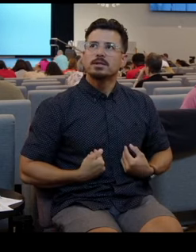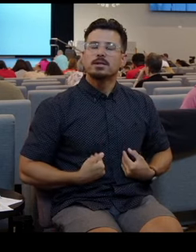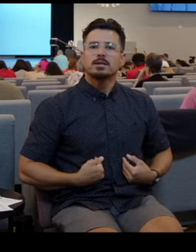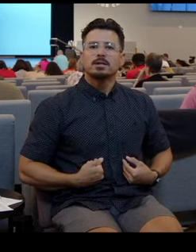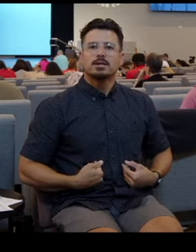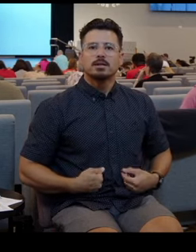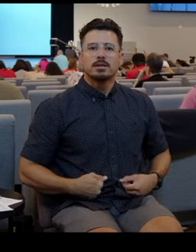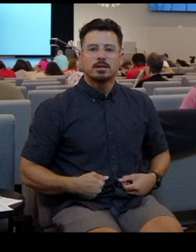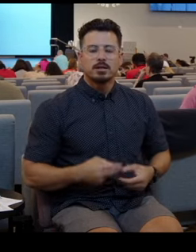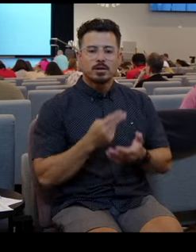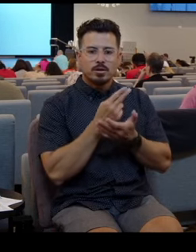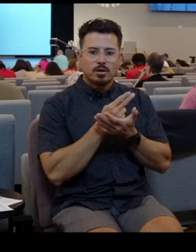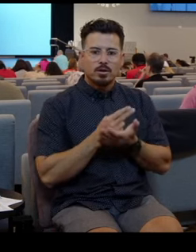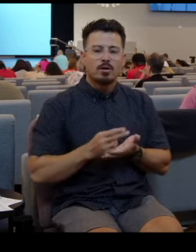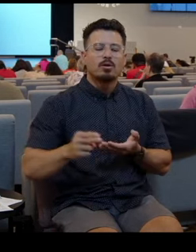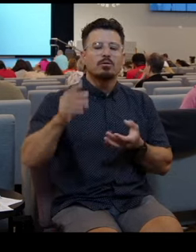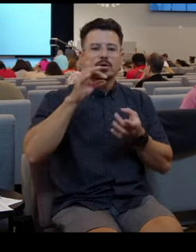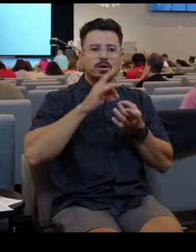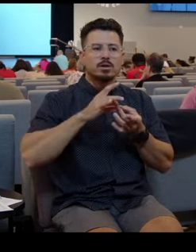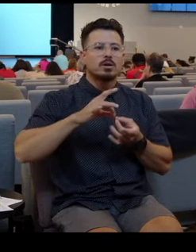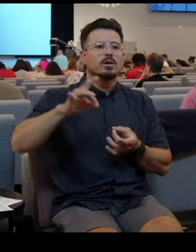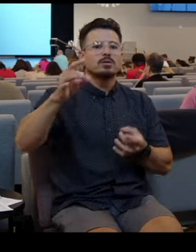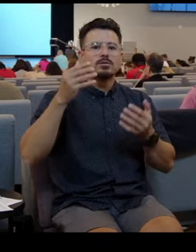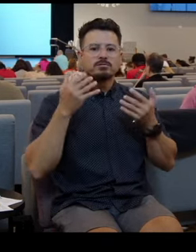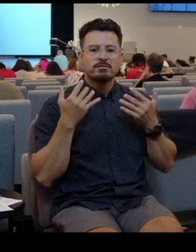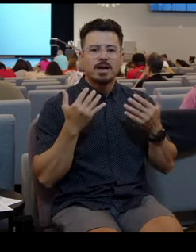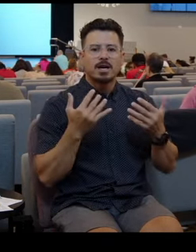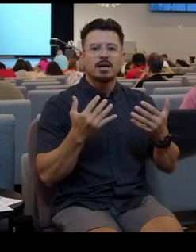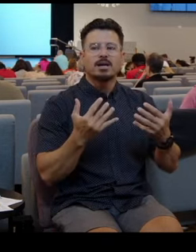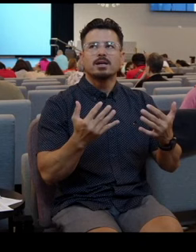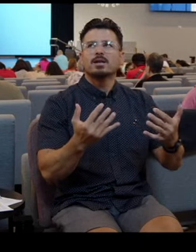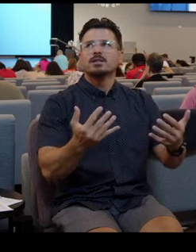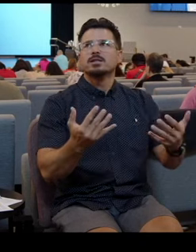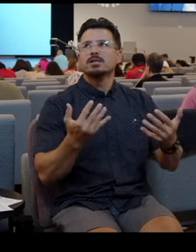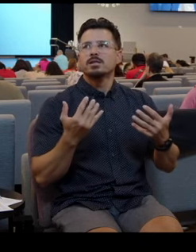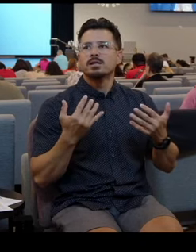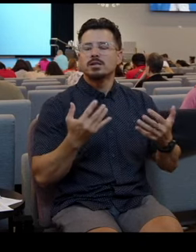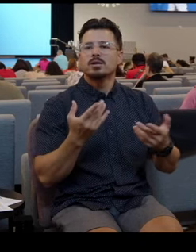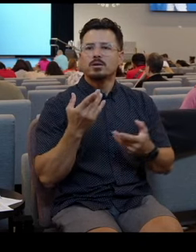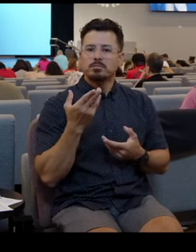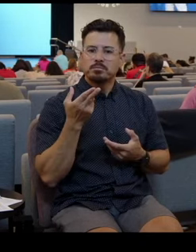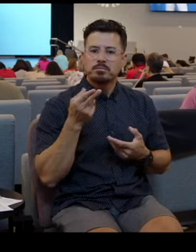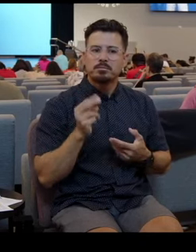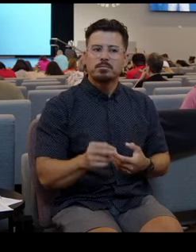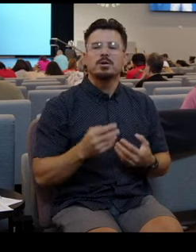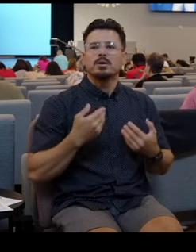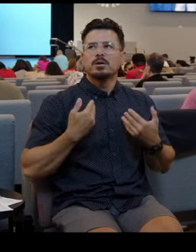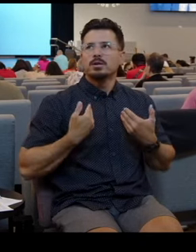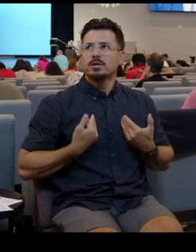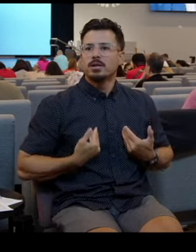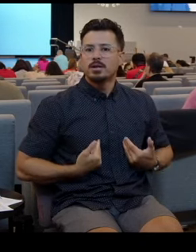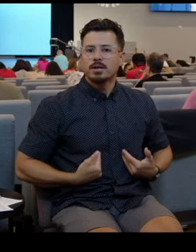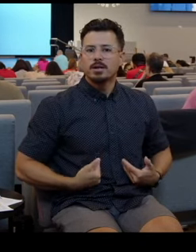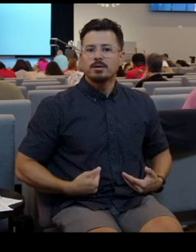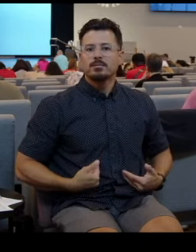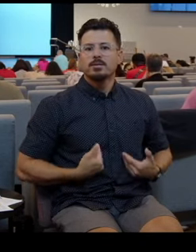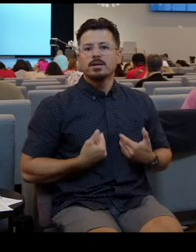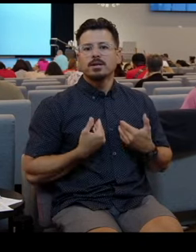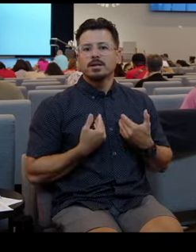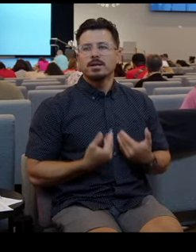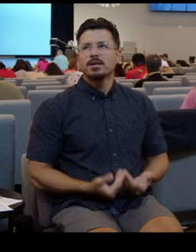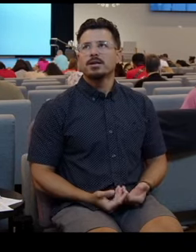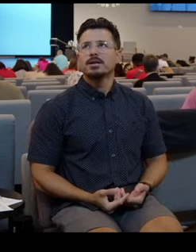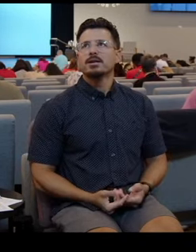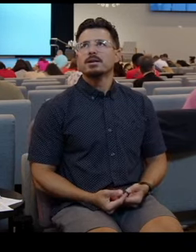Holy Ghost fire. And in